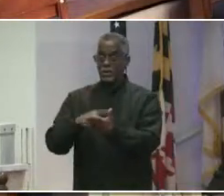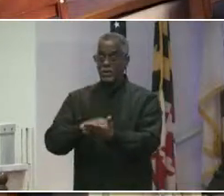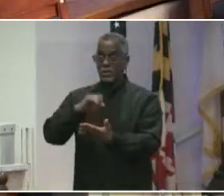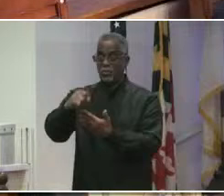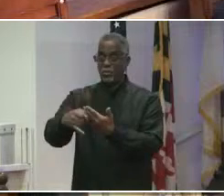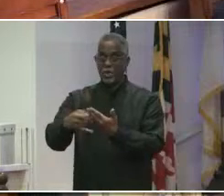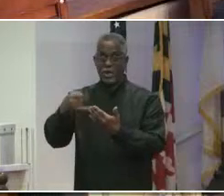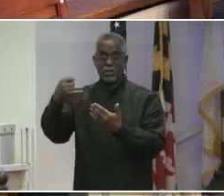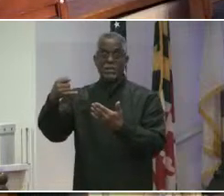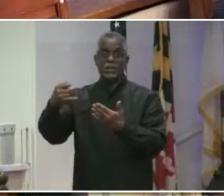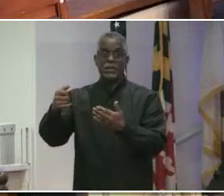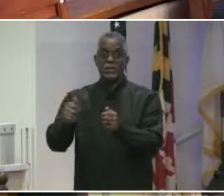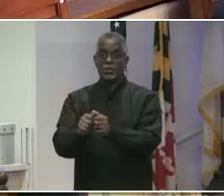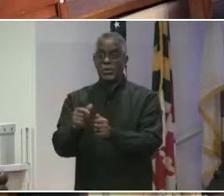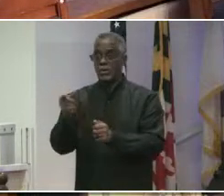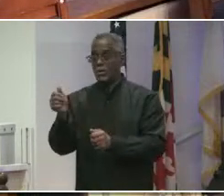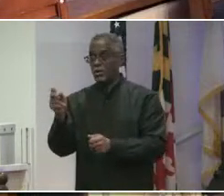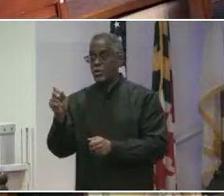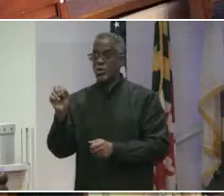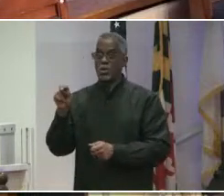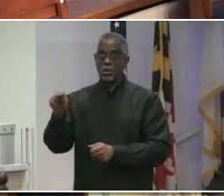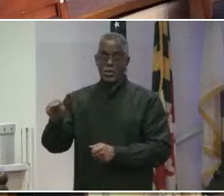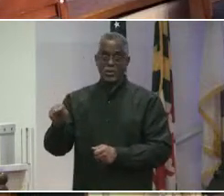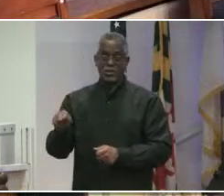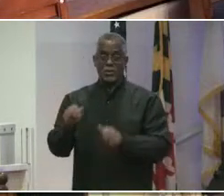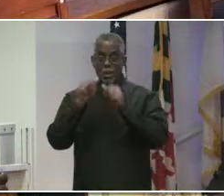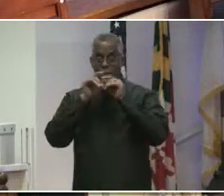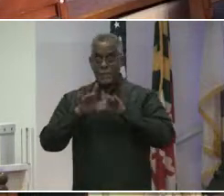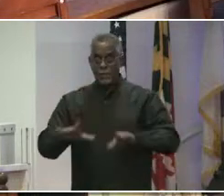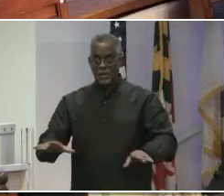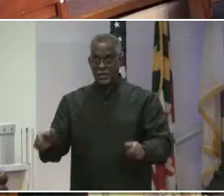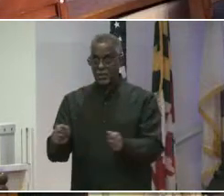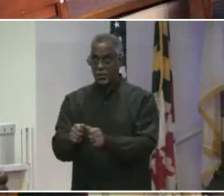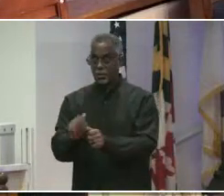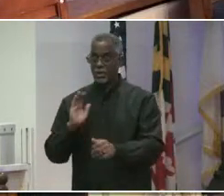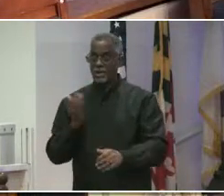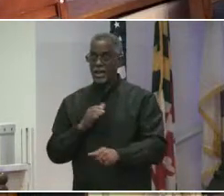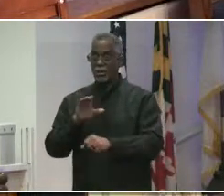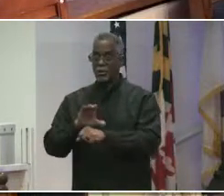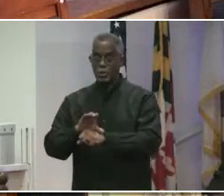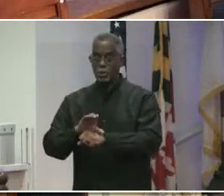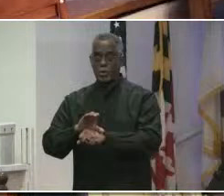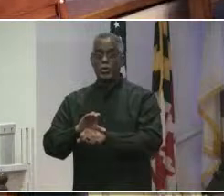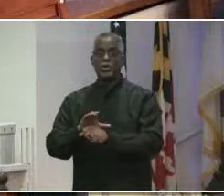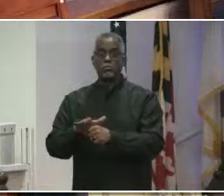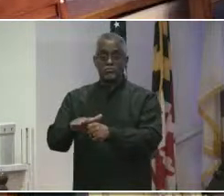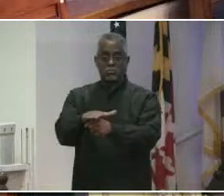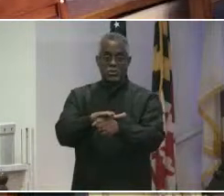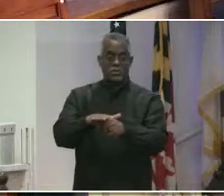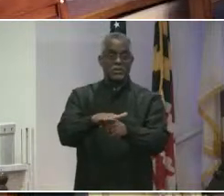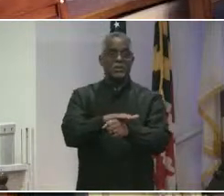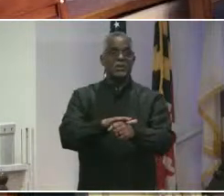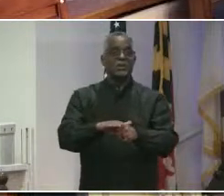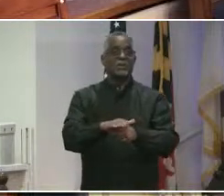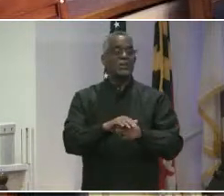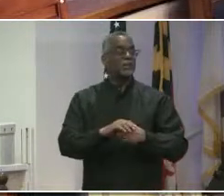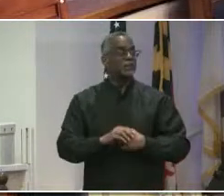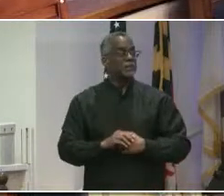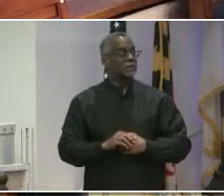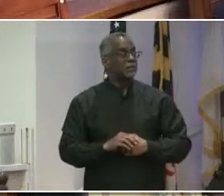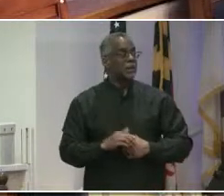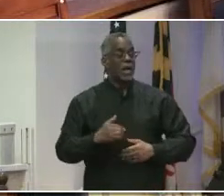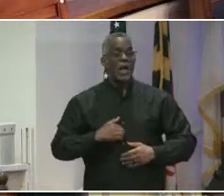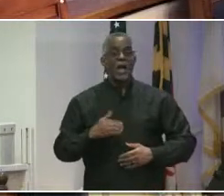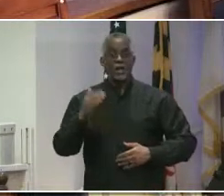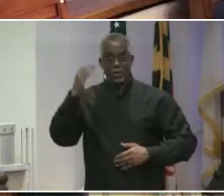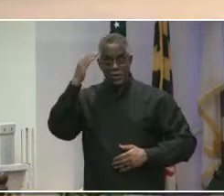a blessing to the Second Episcopal District. I'll say more about it in our church conference and everything when I get more details. But I know it's going to be a